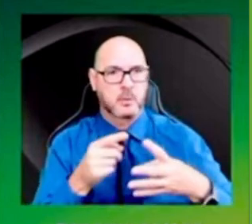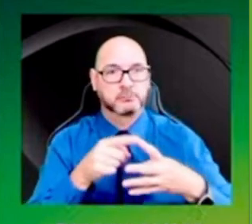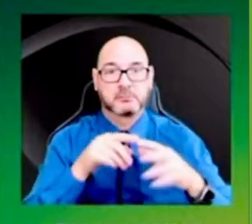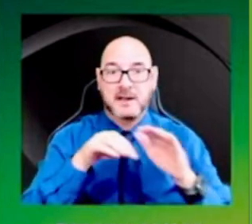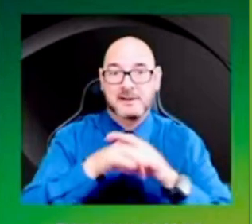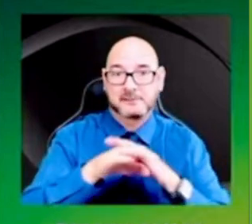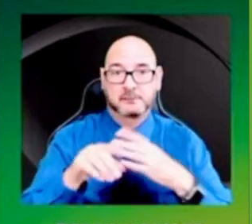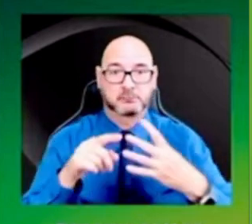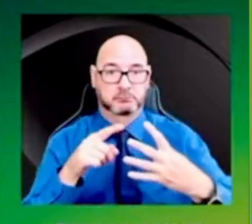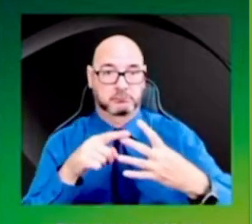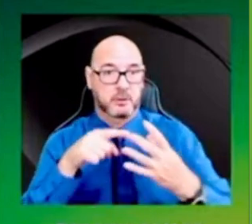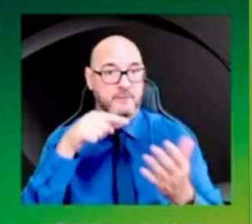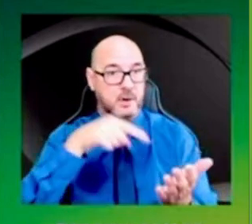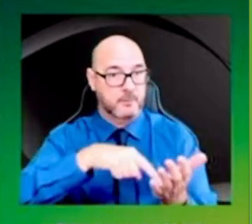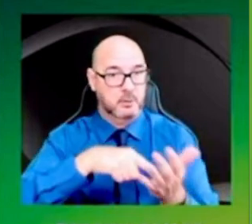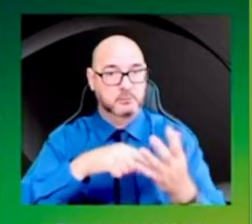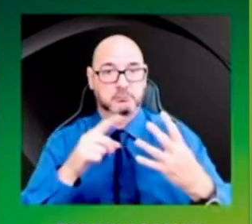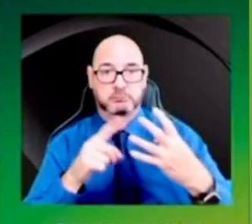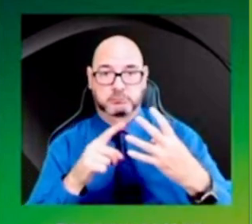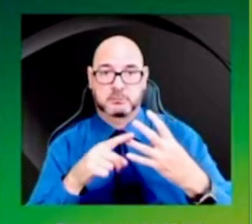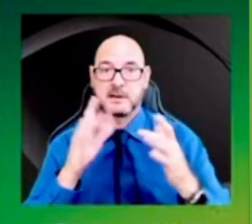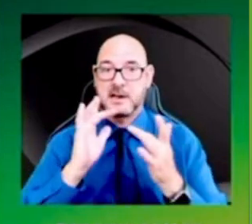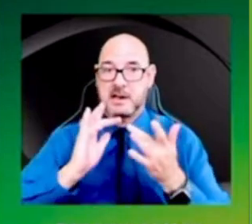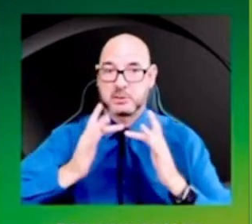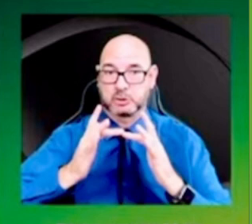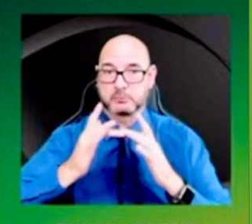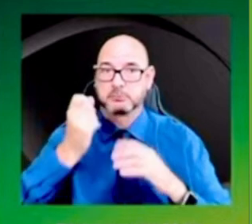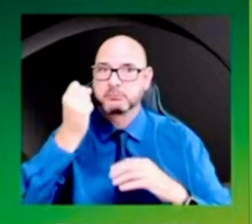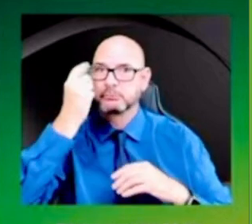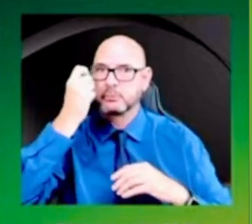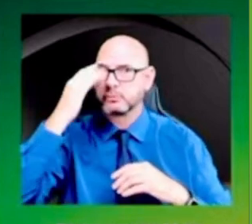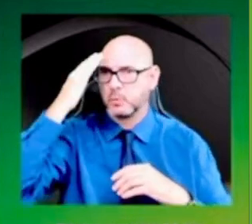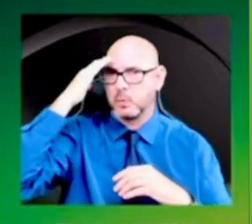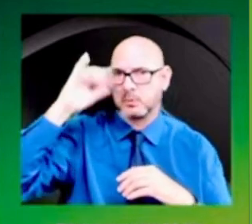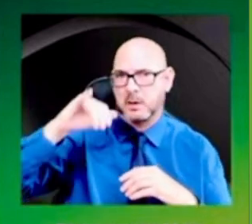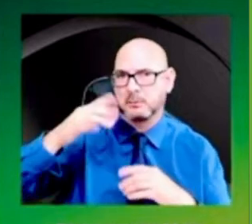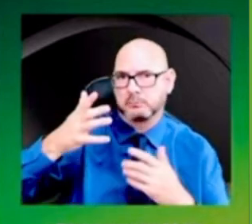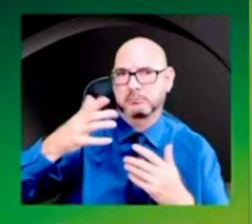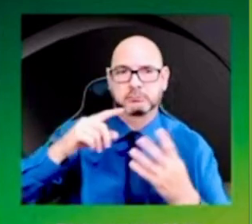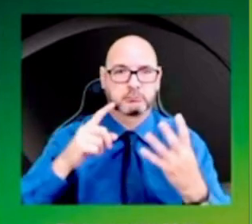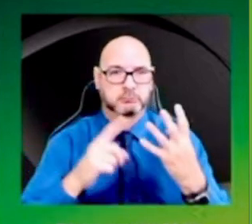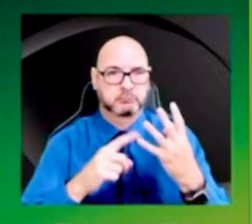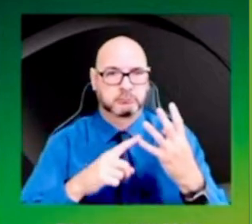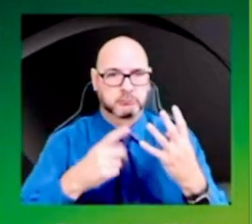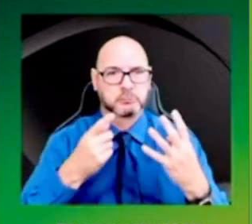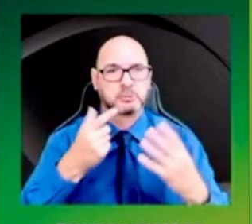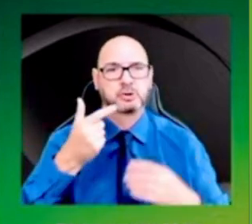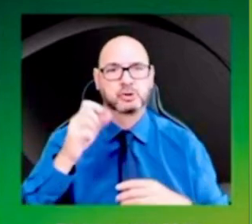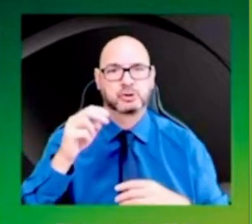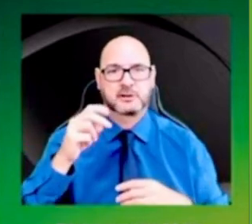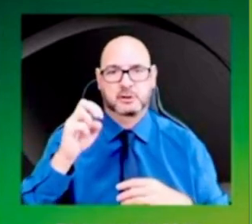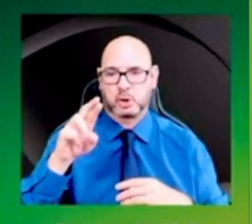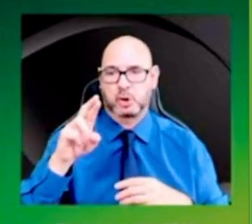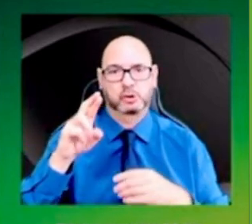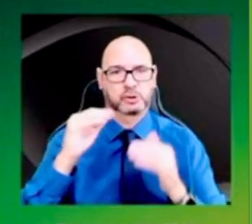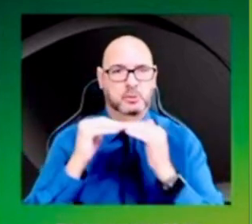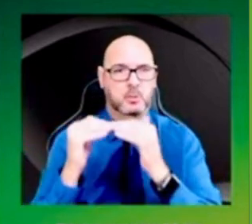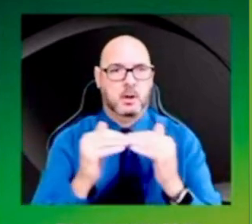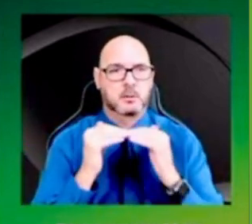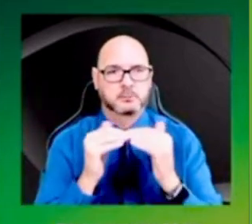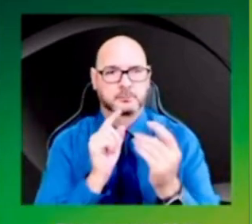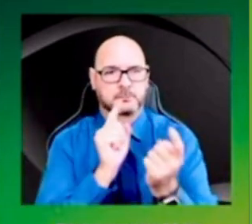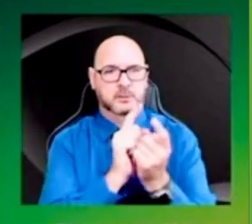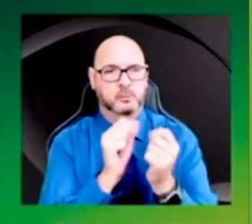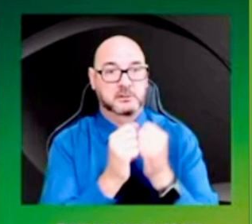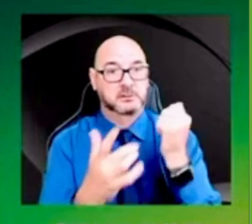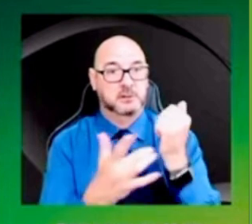digital literacy, and gender inequality. I met with tech entrepreneurs in Dar es Salaam and